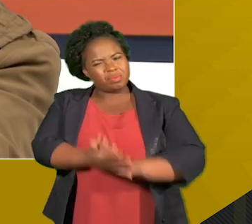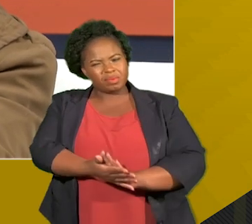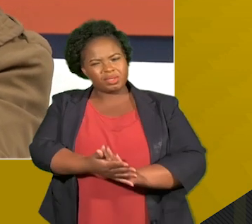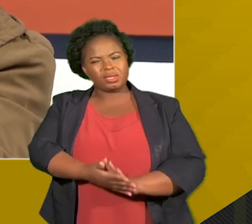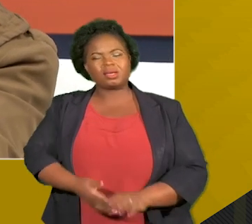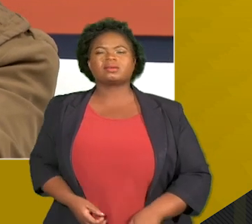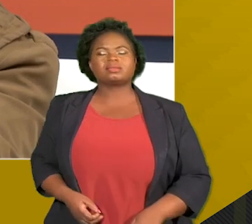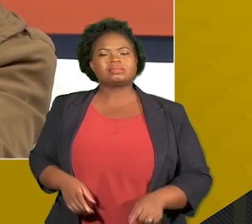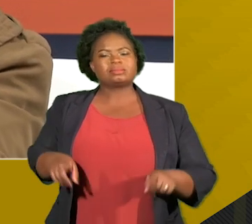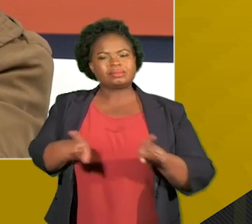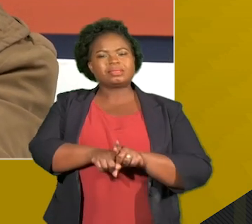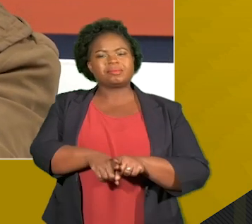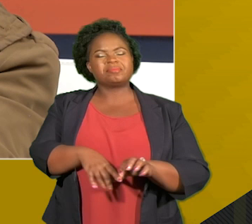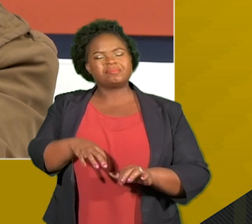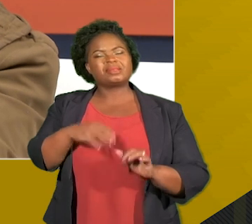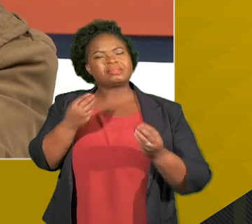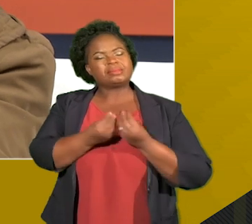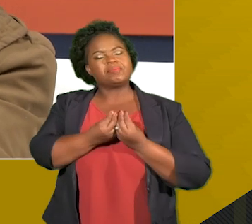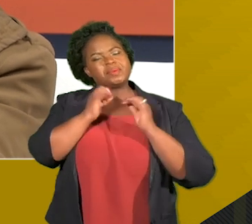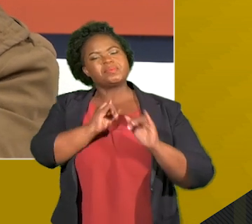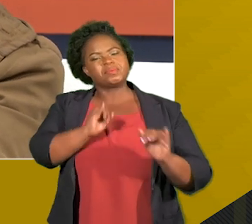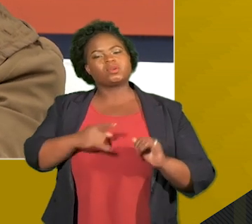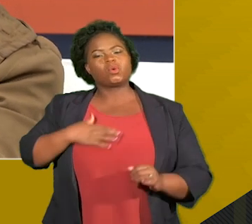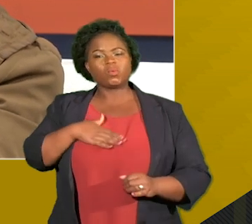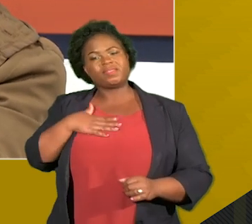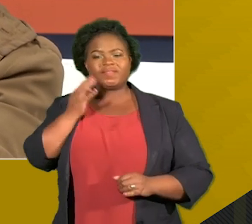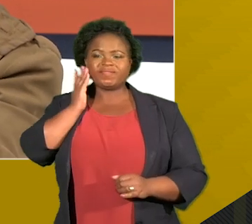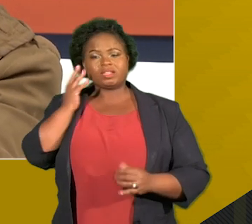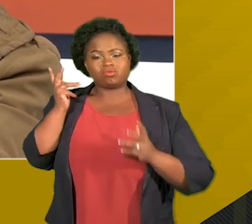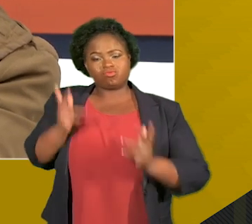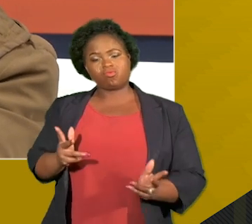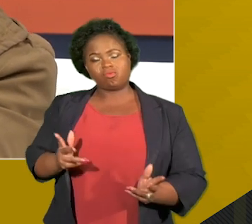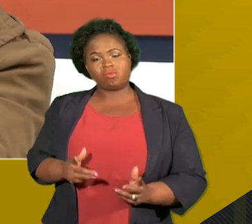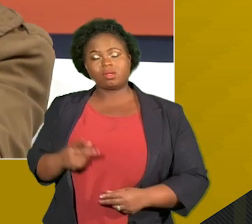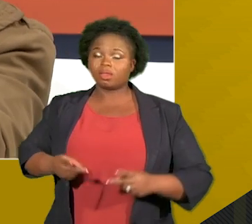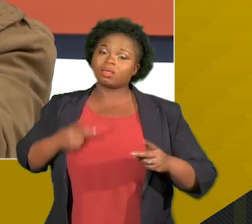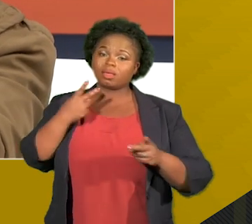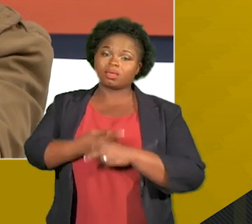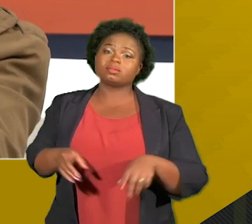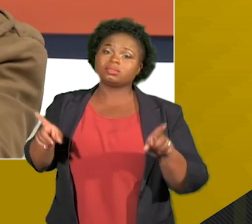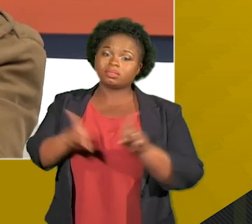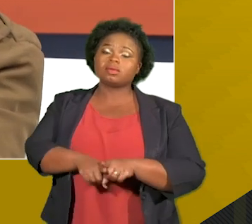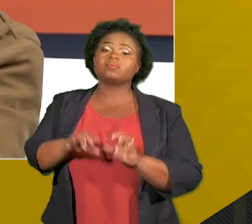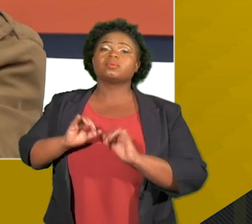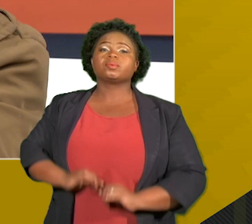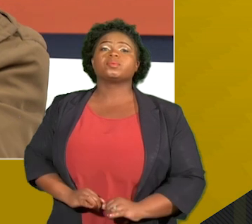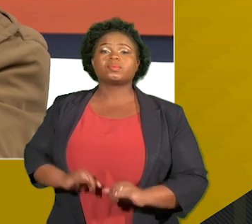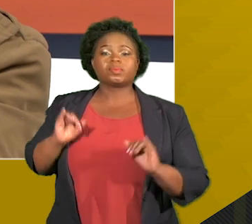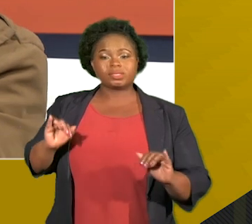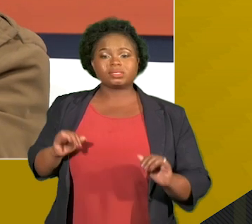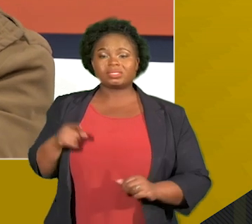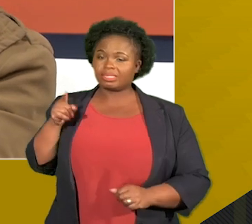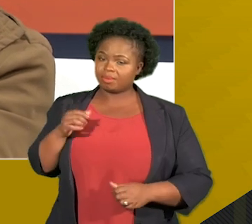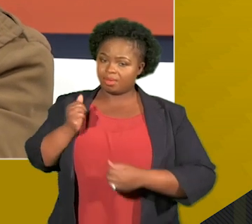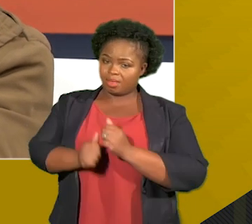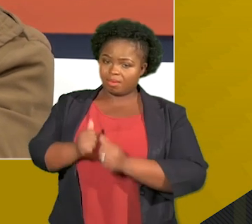of something stinking whenever they feel like doing that. But more I especially, yeah. More especially, my